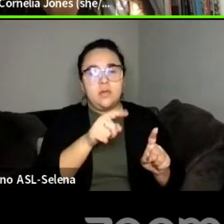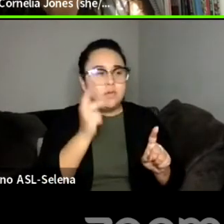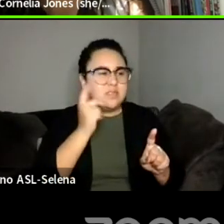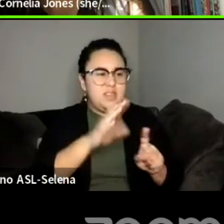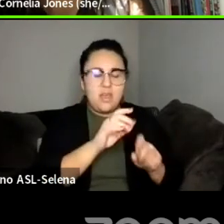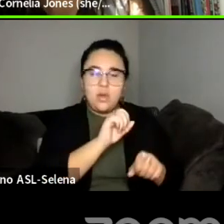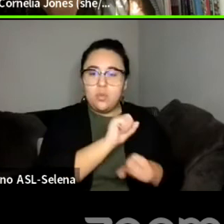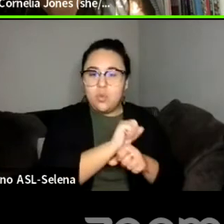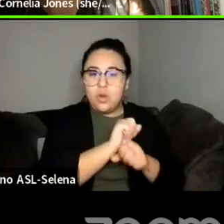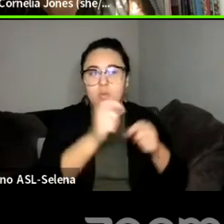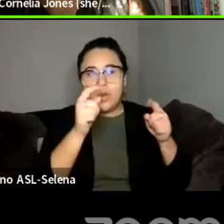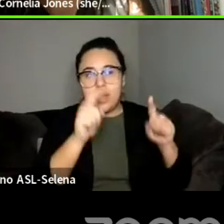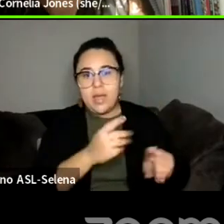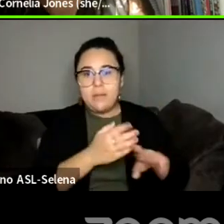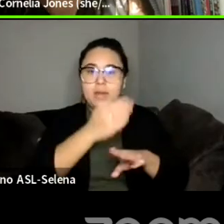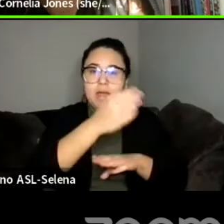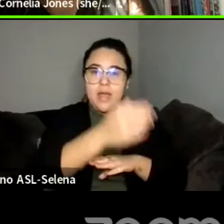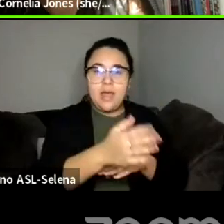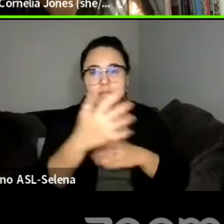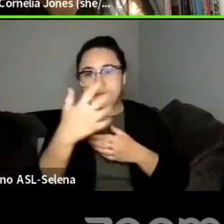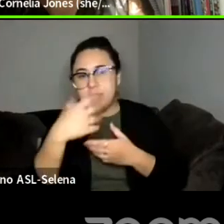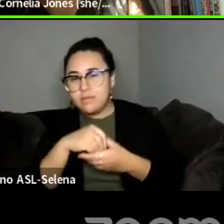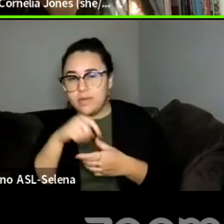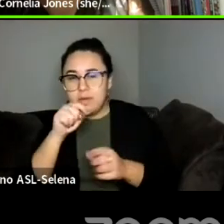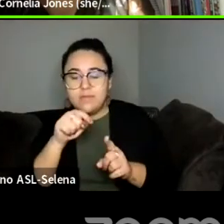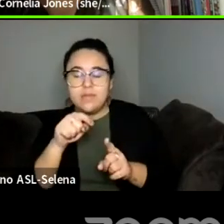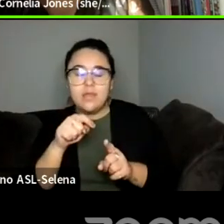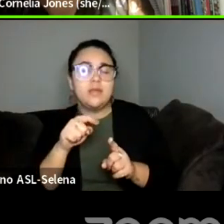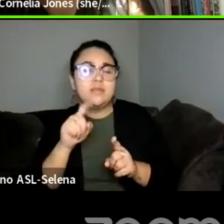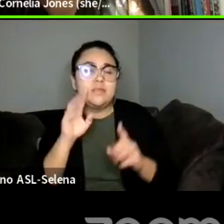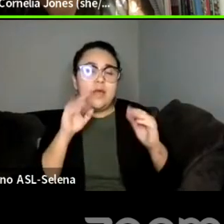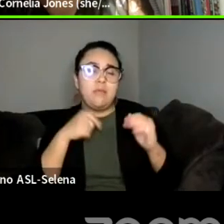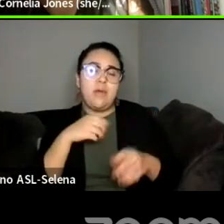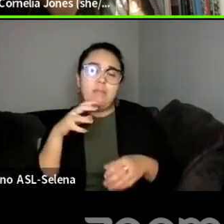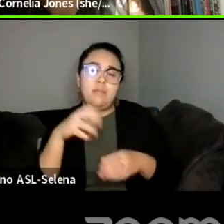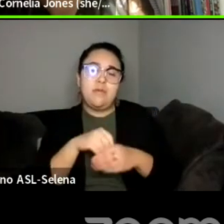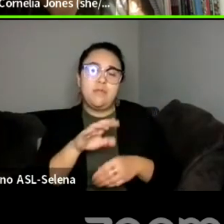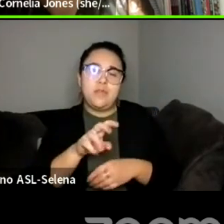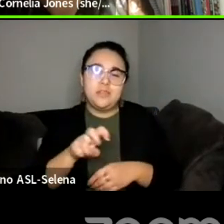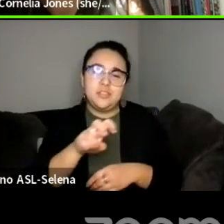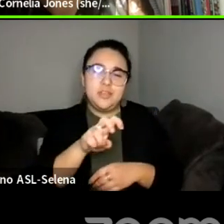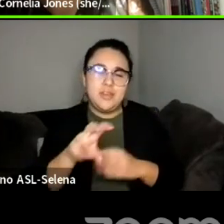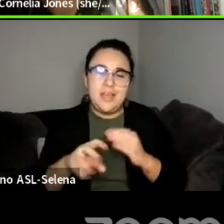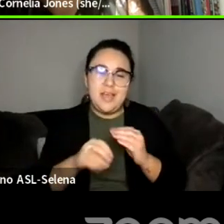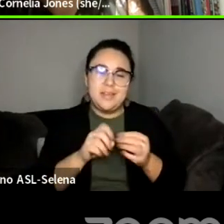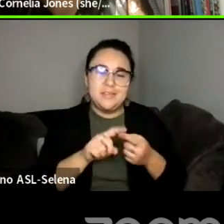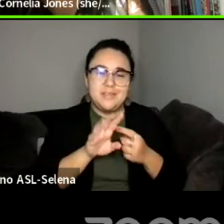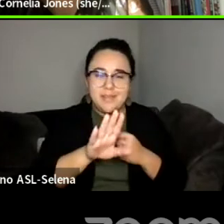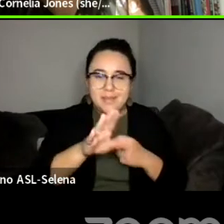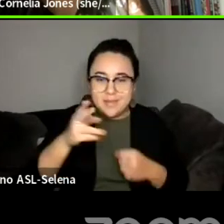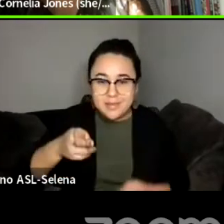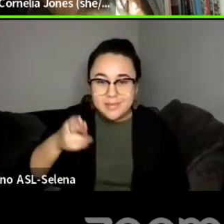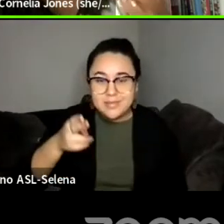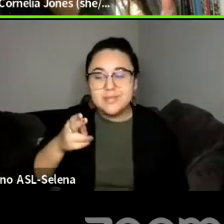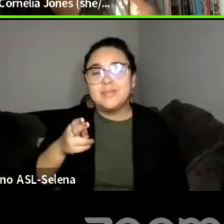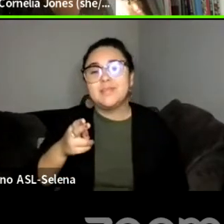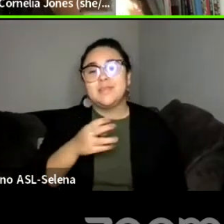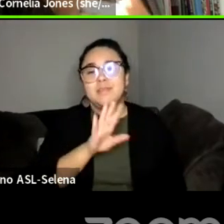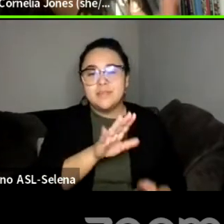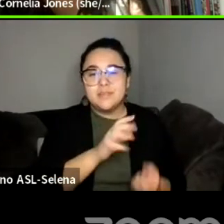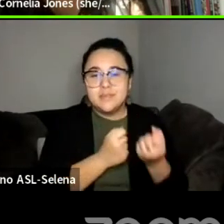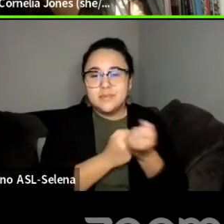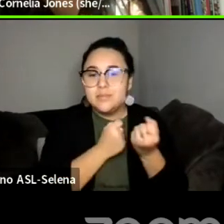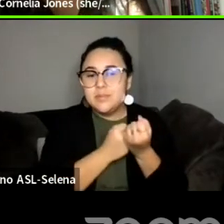journey and adding to this history and support